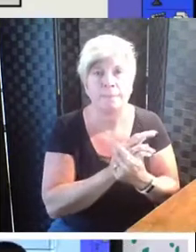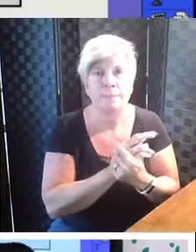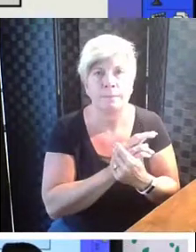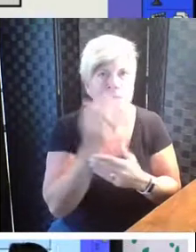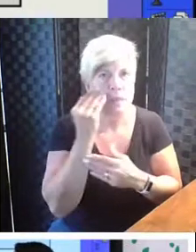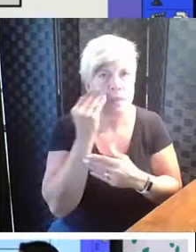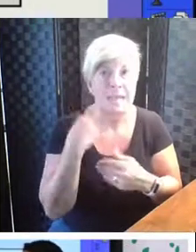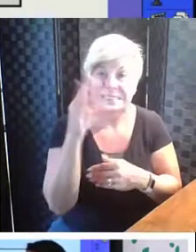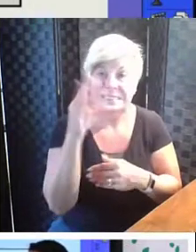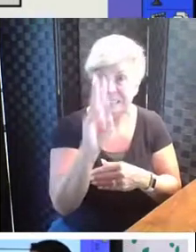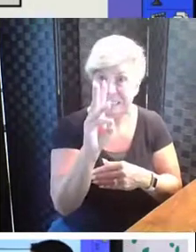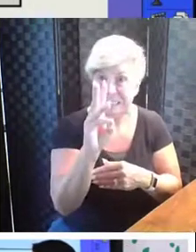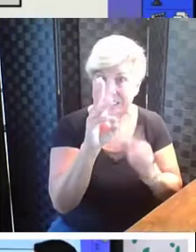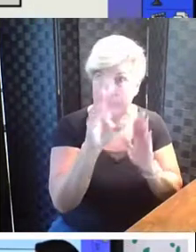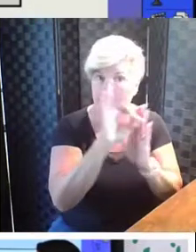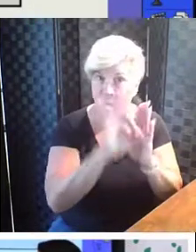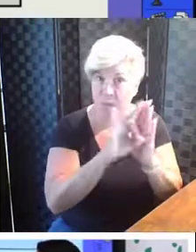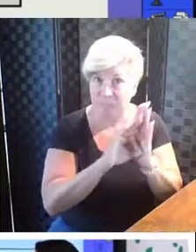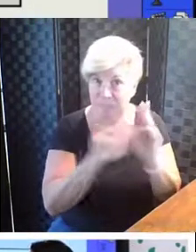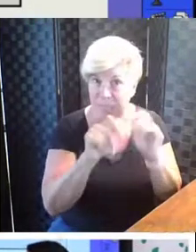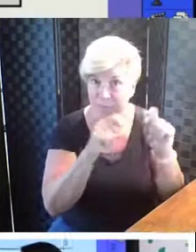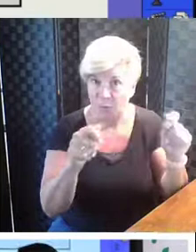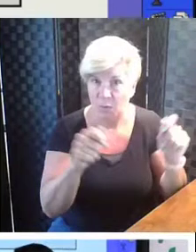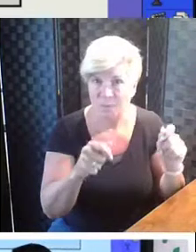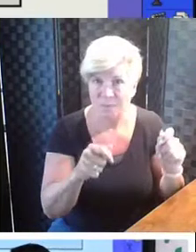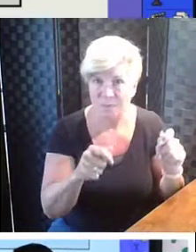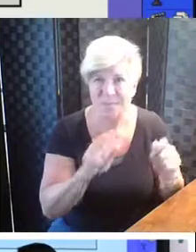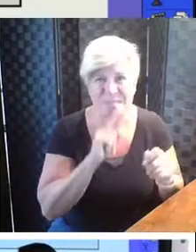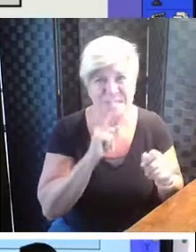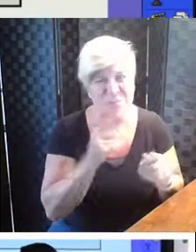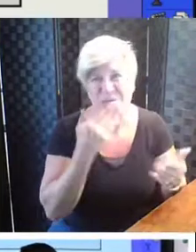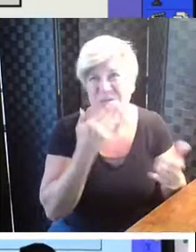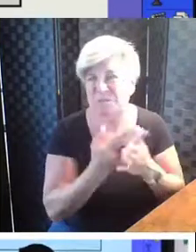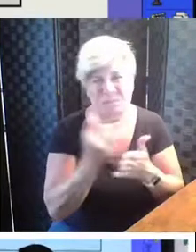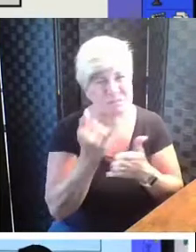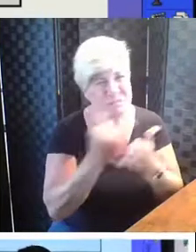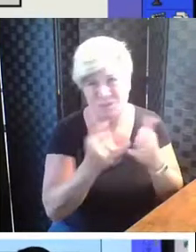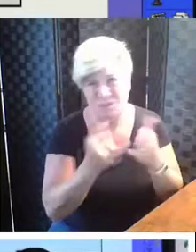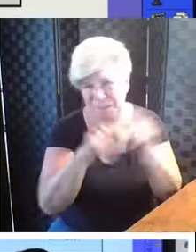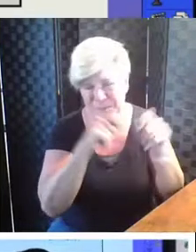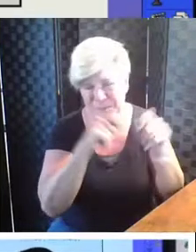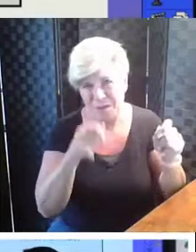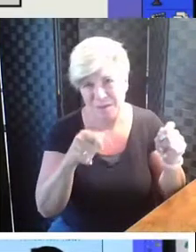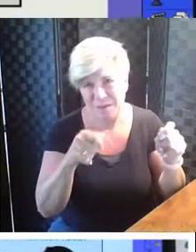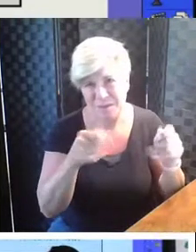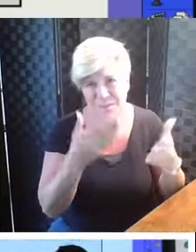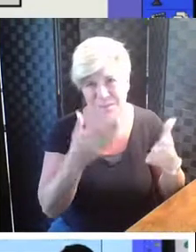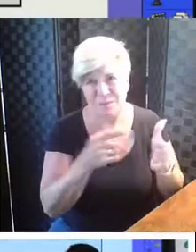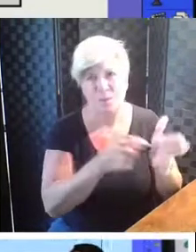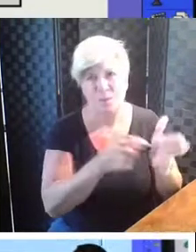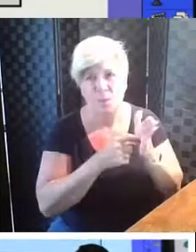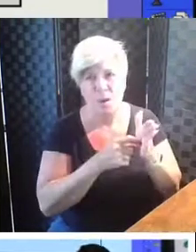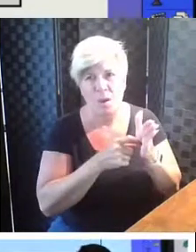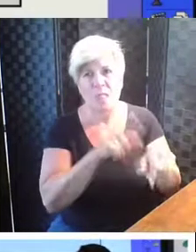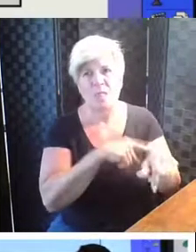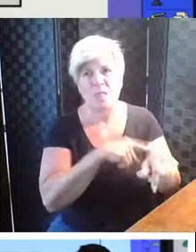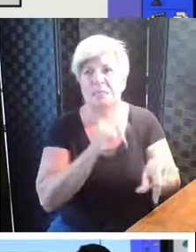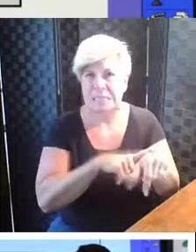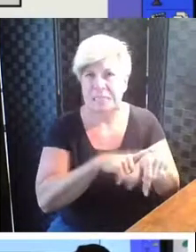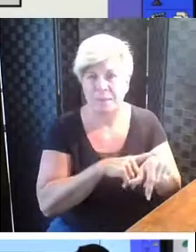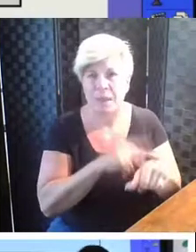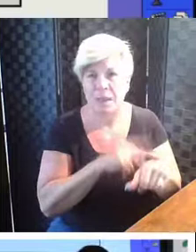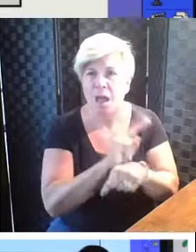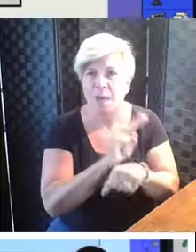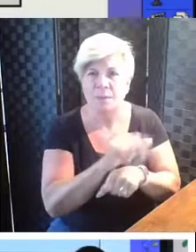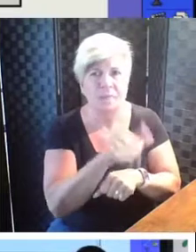we know she has 6 polka dotted bows. Now, I'm not really great at drawing hair bows, and it might take a while. So I'm just going to